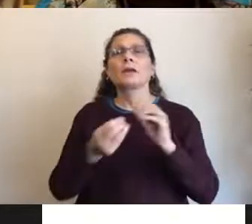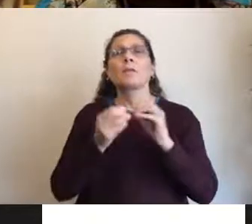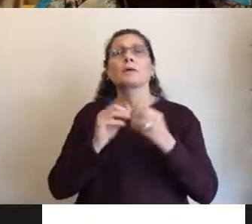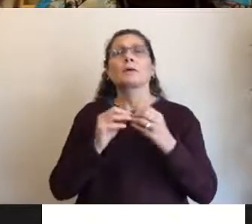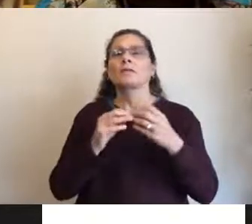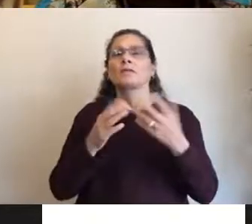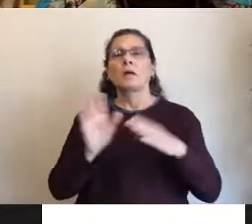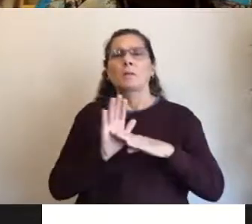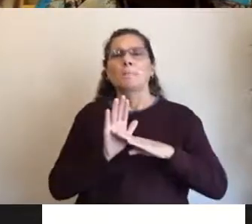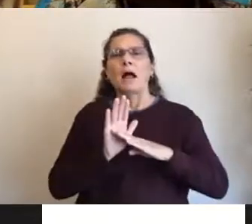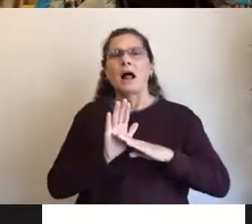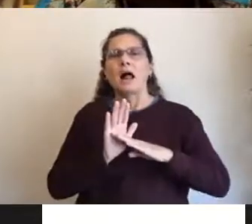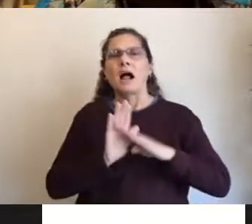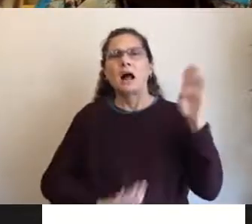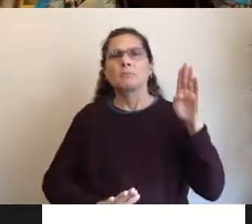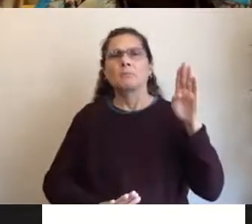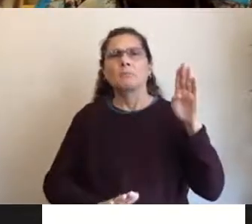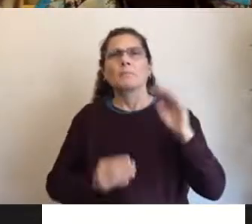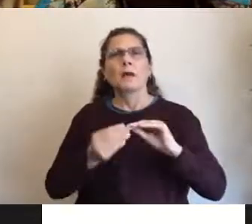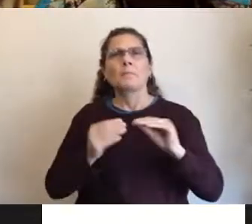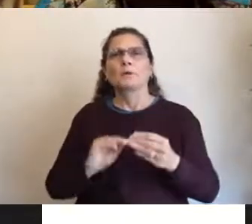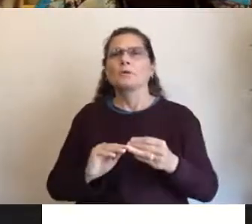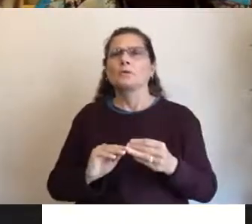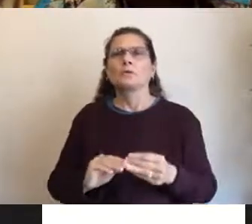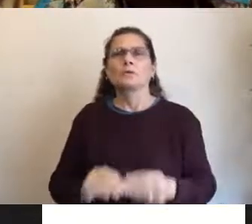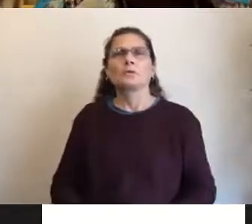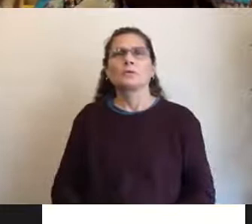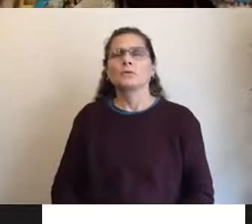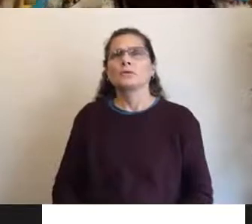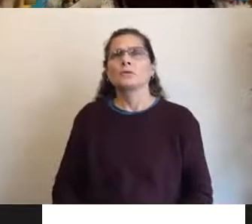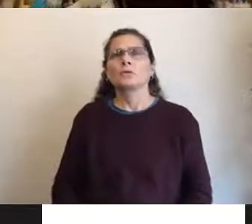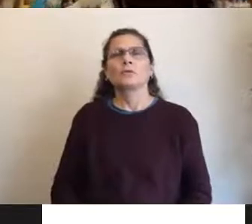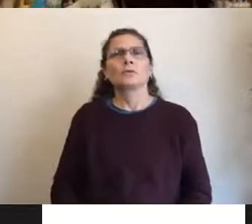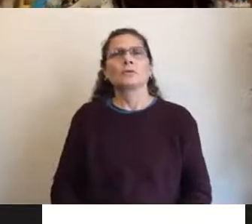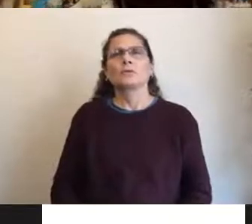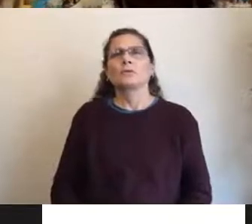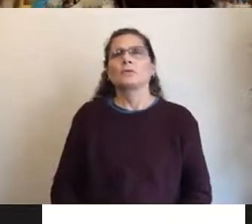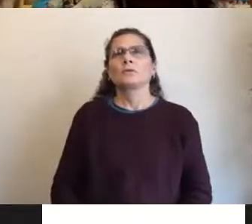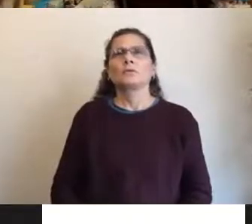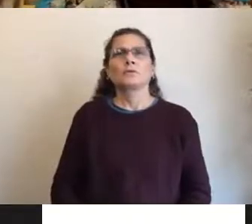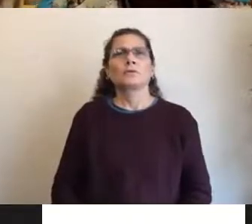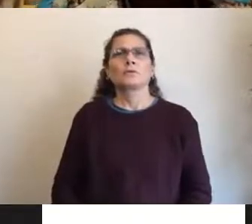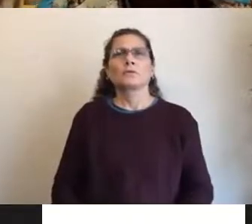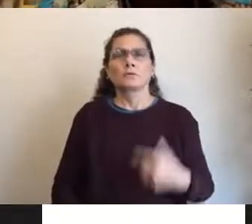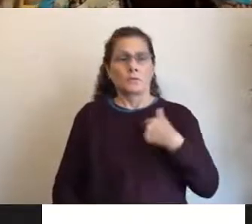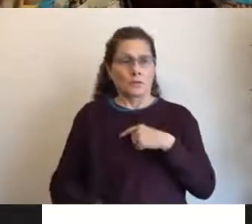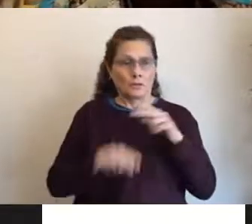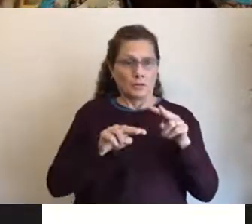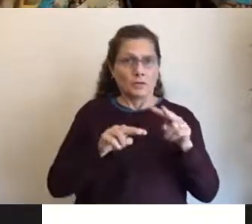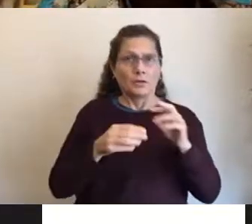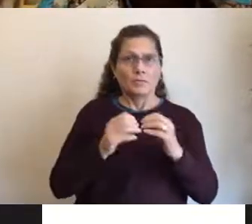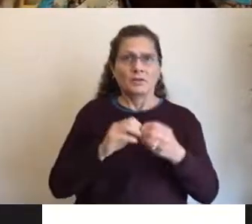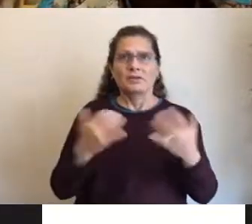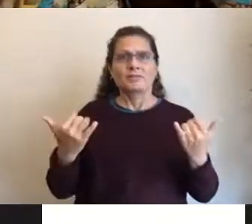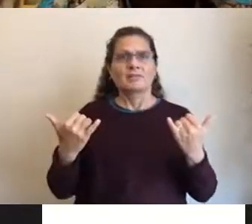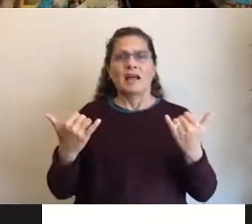this most significant period of COVID-19. No matter how we slice the data, we continue to see higher and higher numbers week